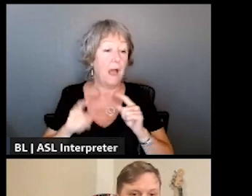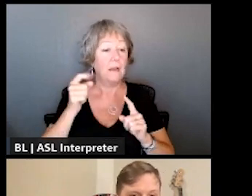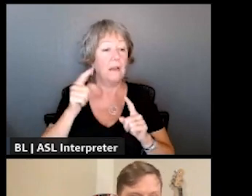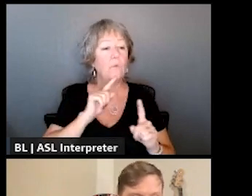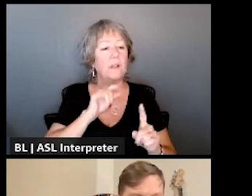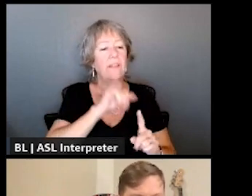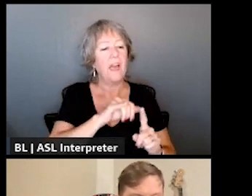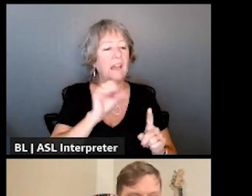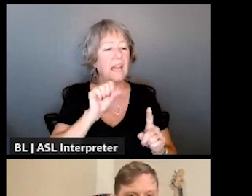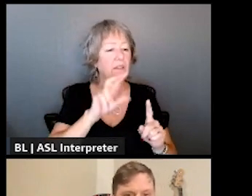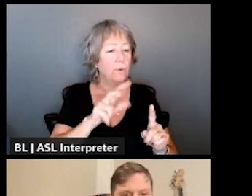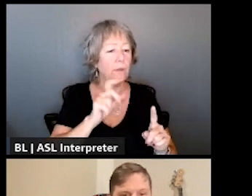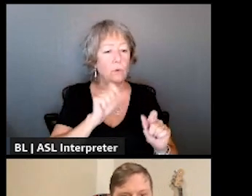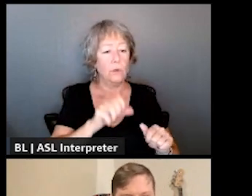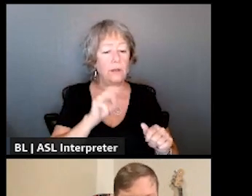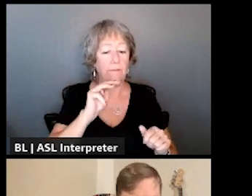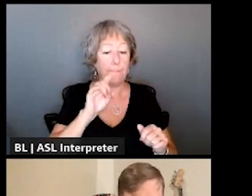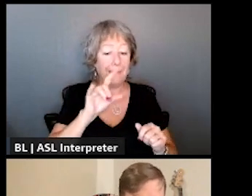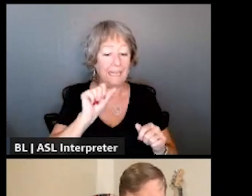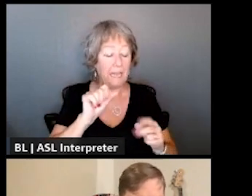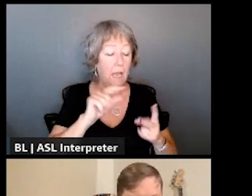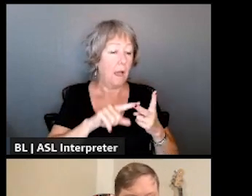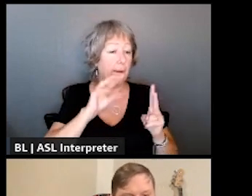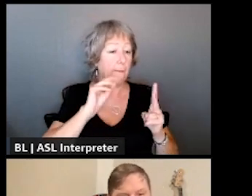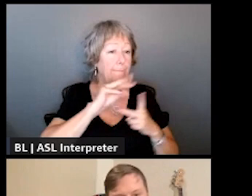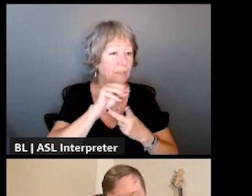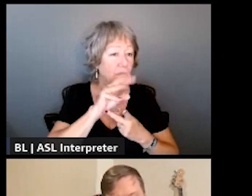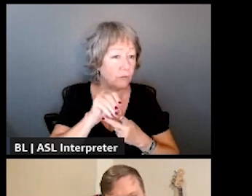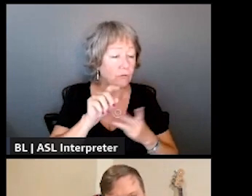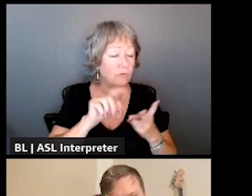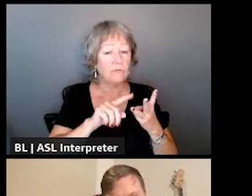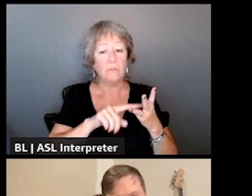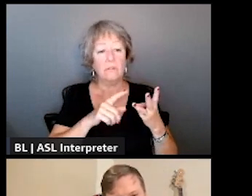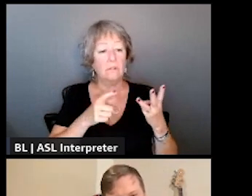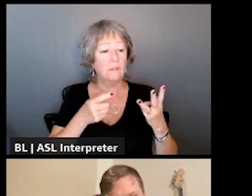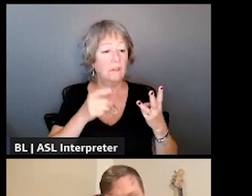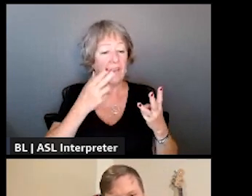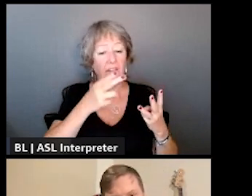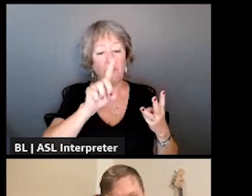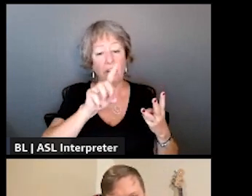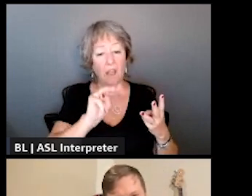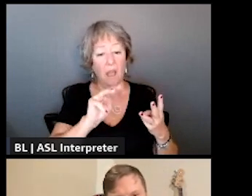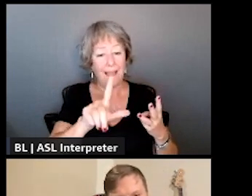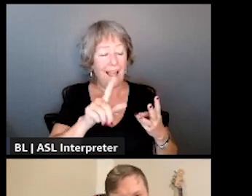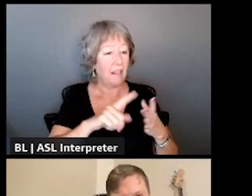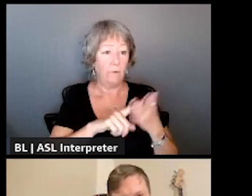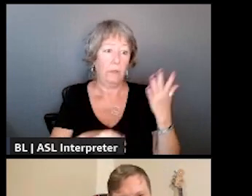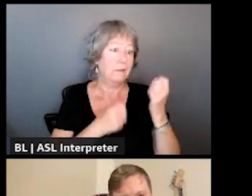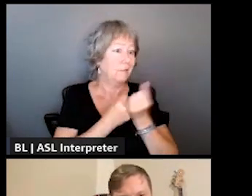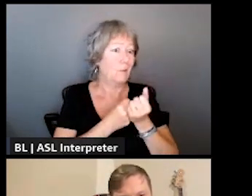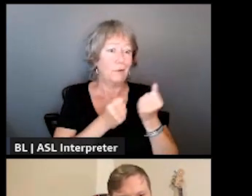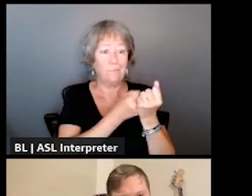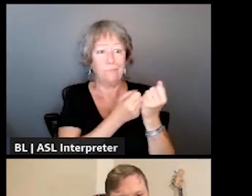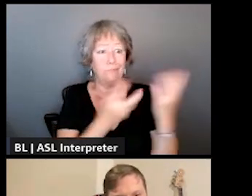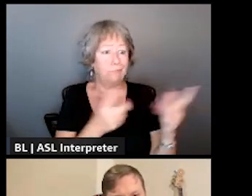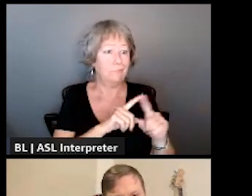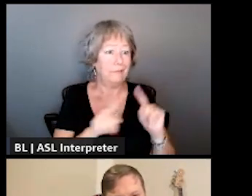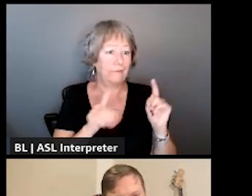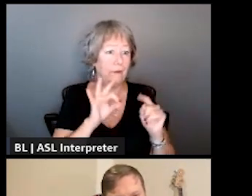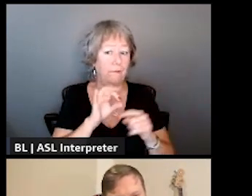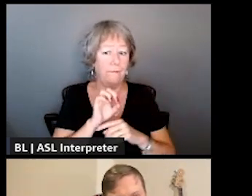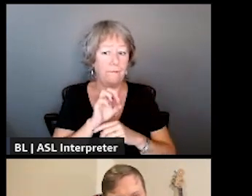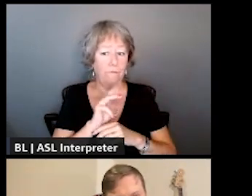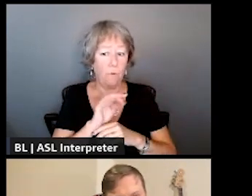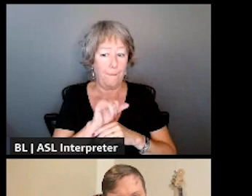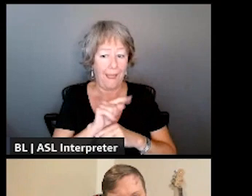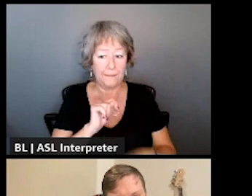could store media files, pictures, images, blob store, HTML. It supports a number of different formats. So you can look that up online